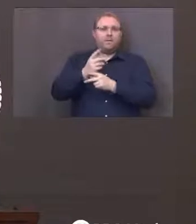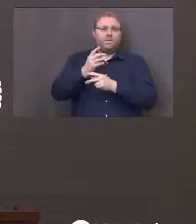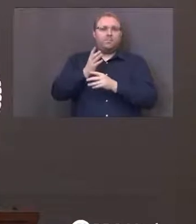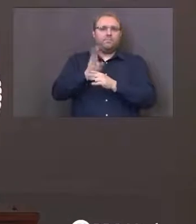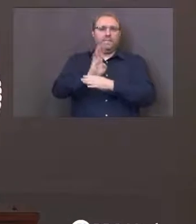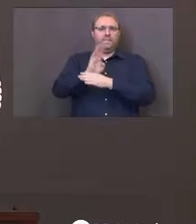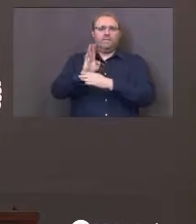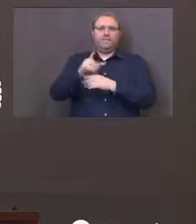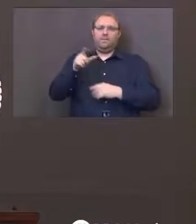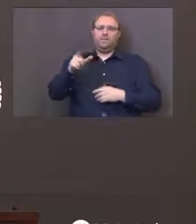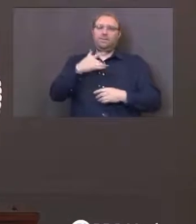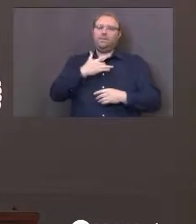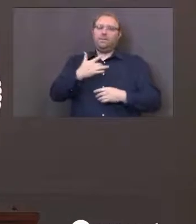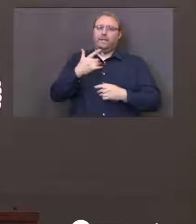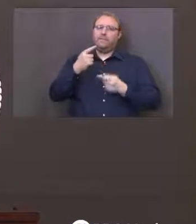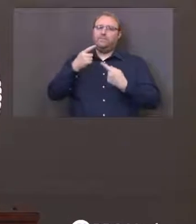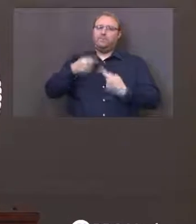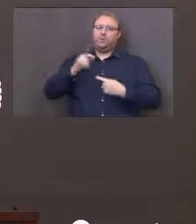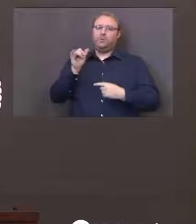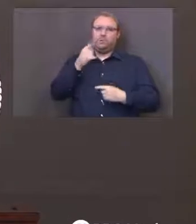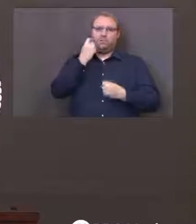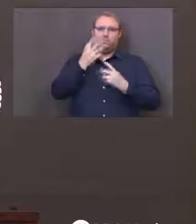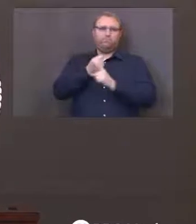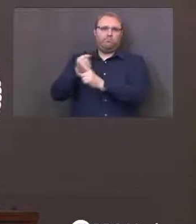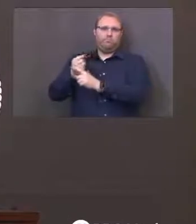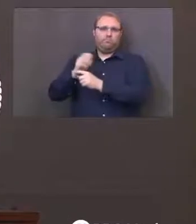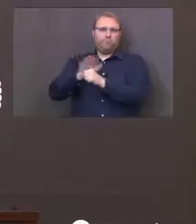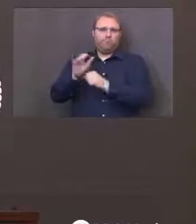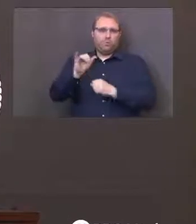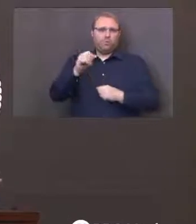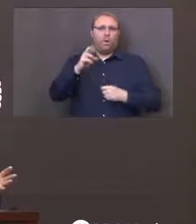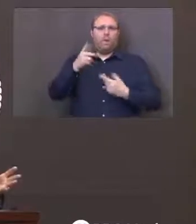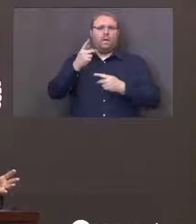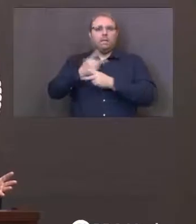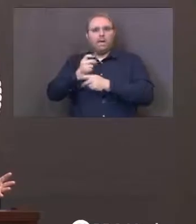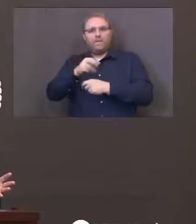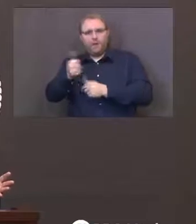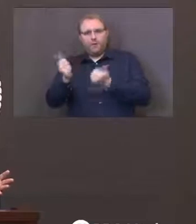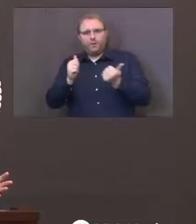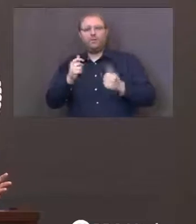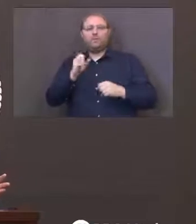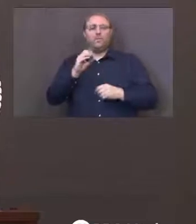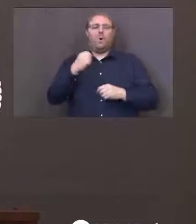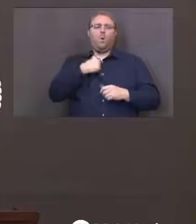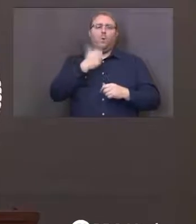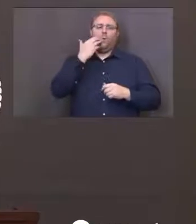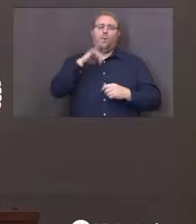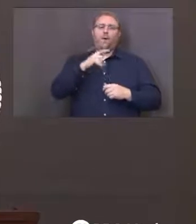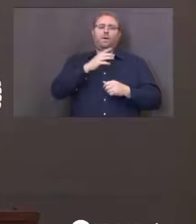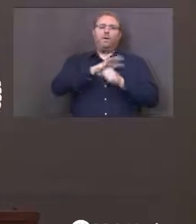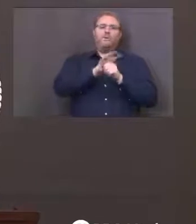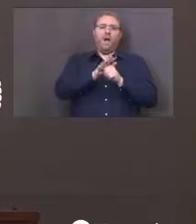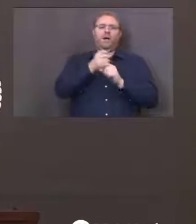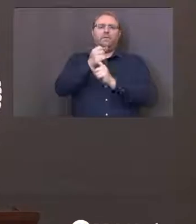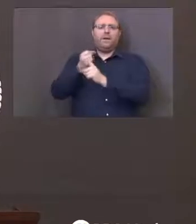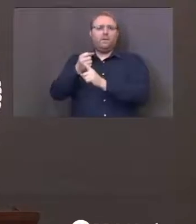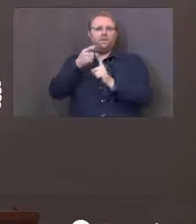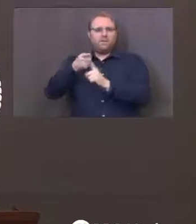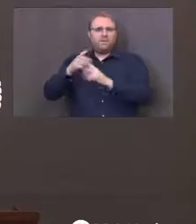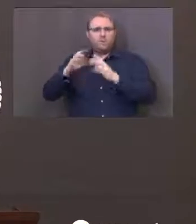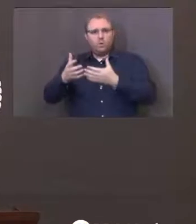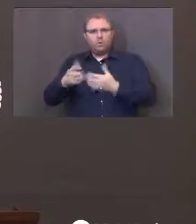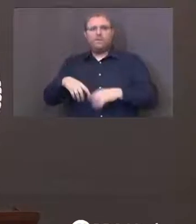specifically, as Lieutenant Governor talked about, specifically cognizant of the inequalities of the virus. It affects older